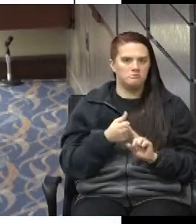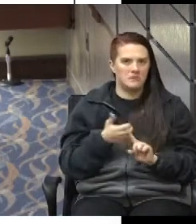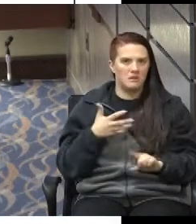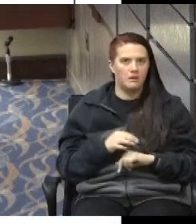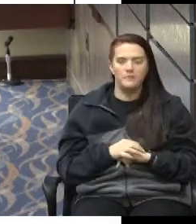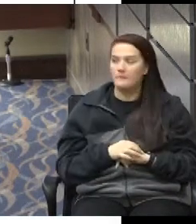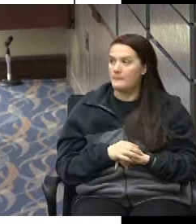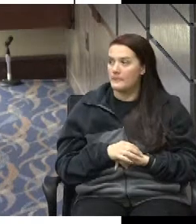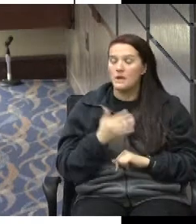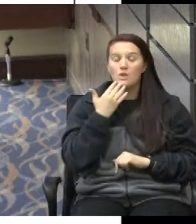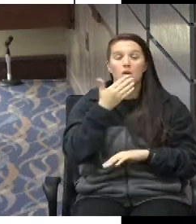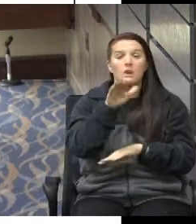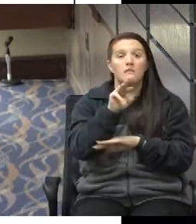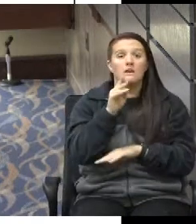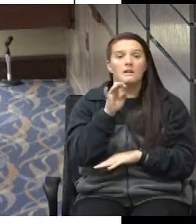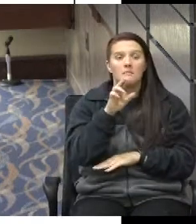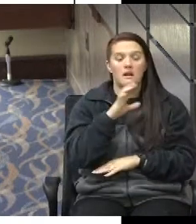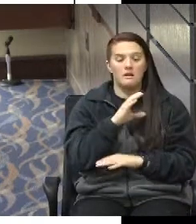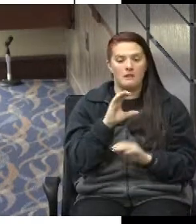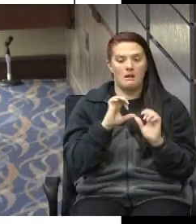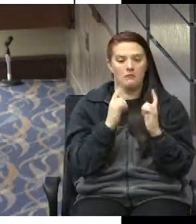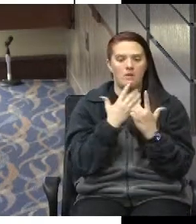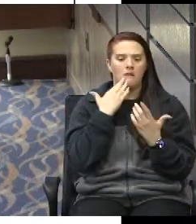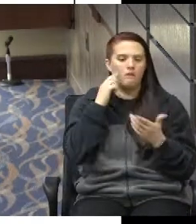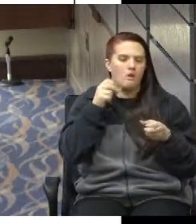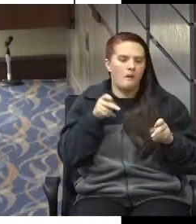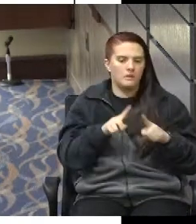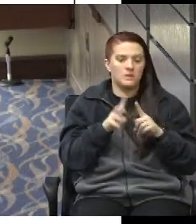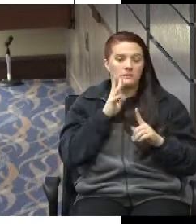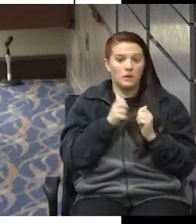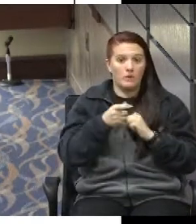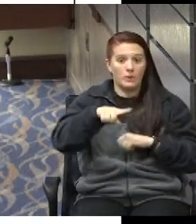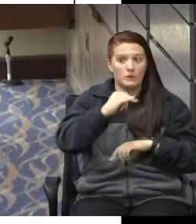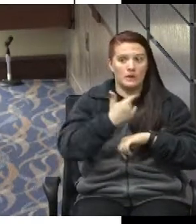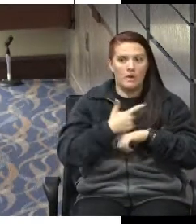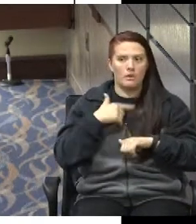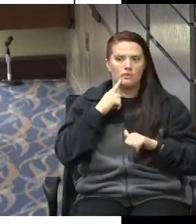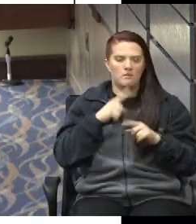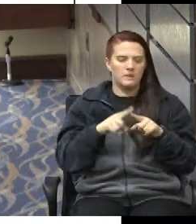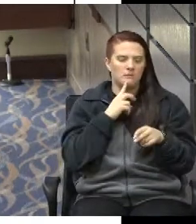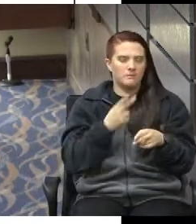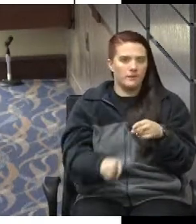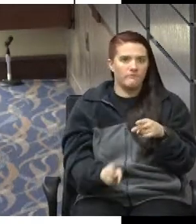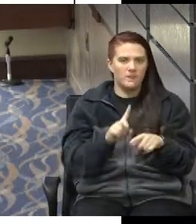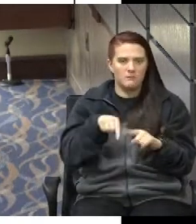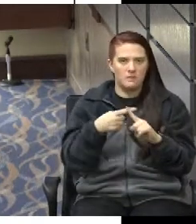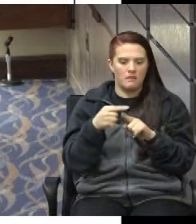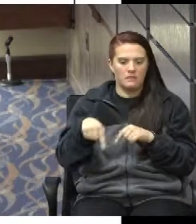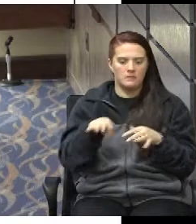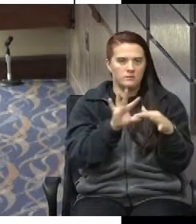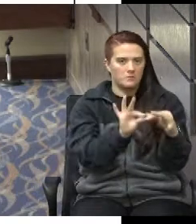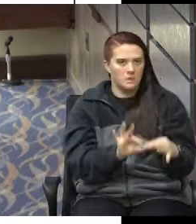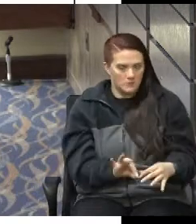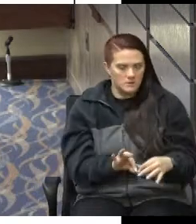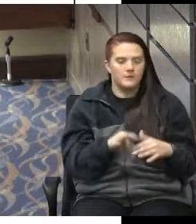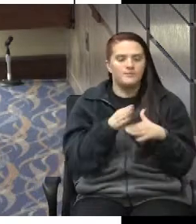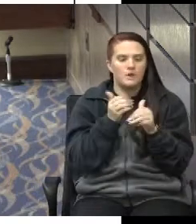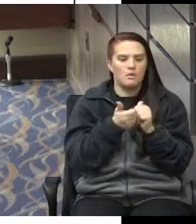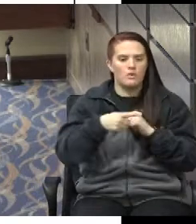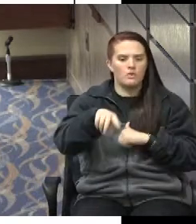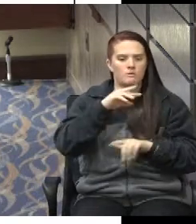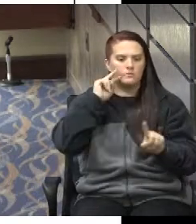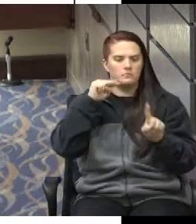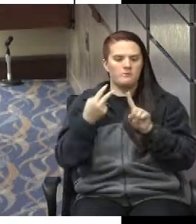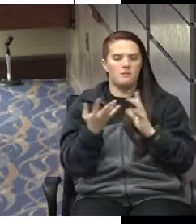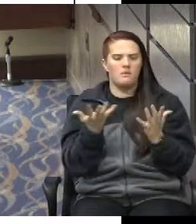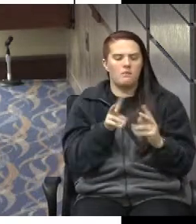Missy. Good afternoon, Mayor and Council. Thanks so much for the opportunity to speak with you today. I'll try to be brief about these remarks and share with you the perspective